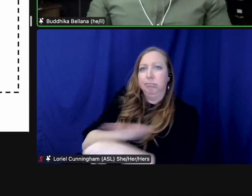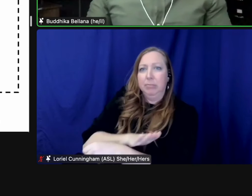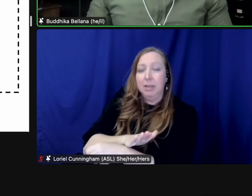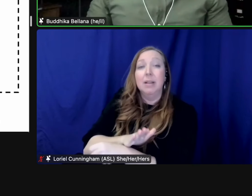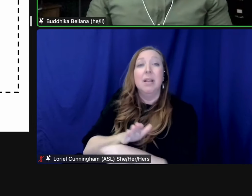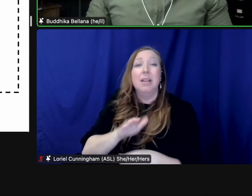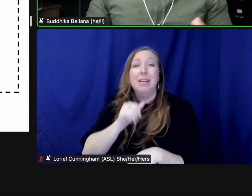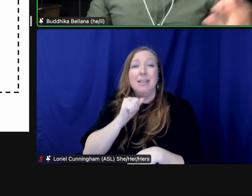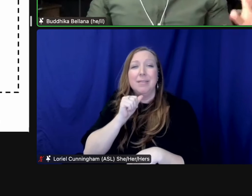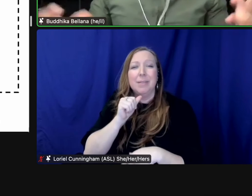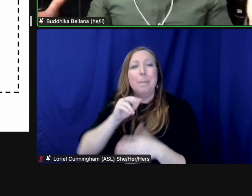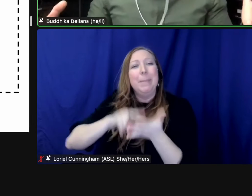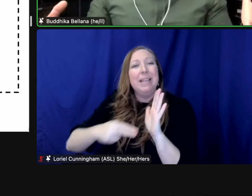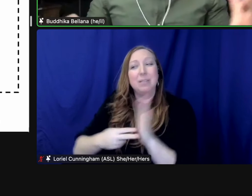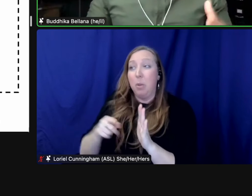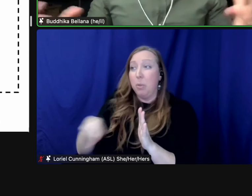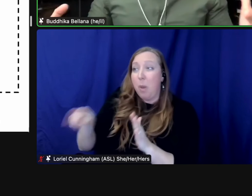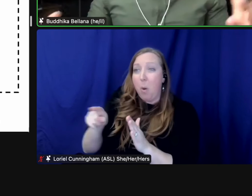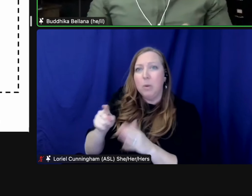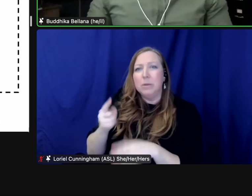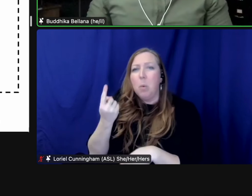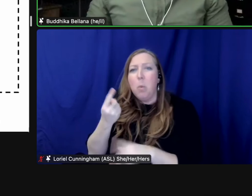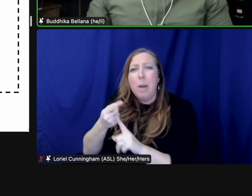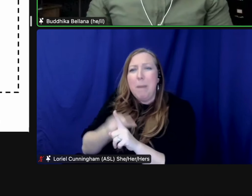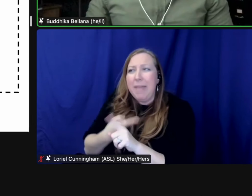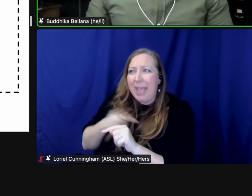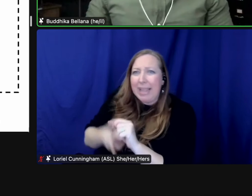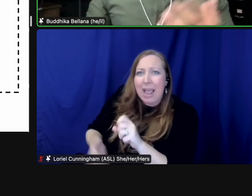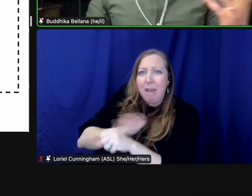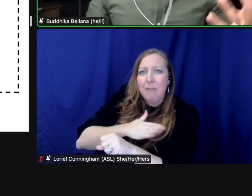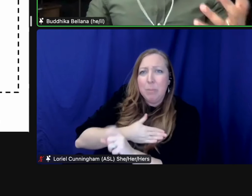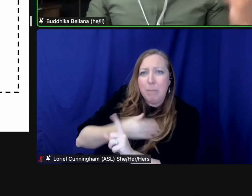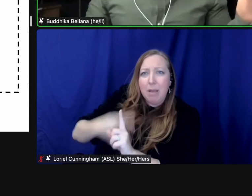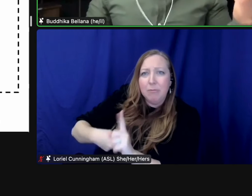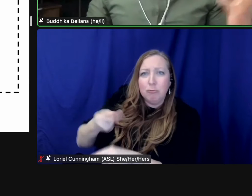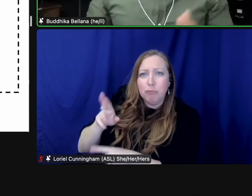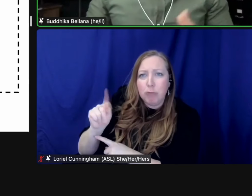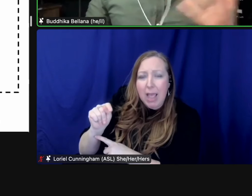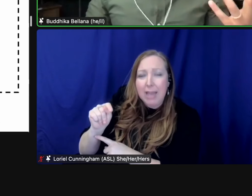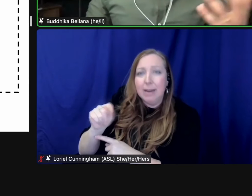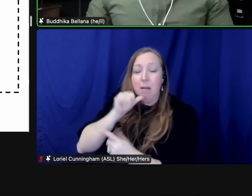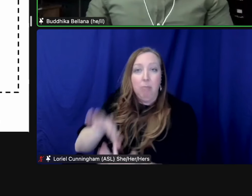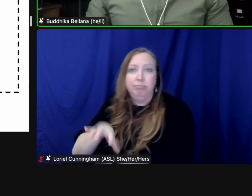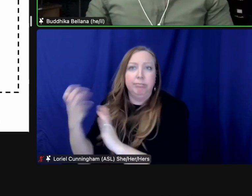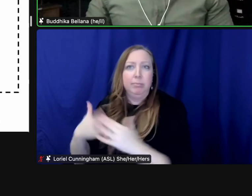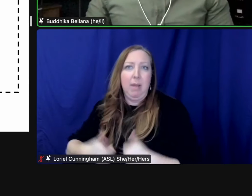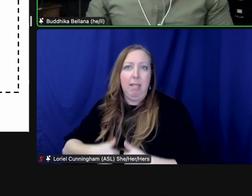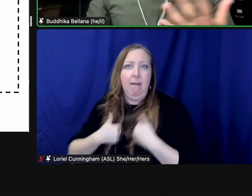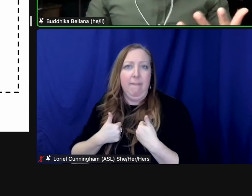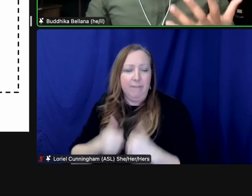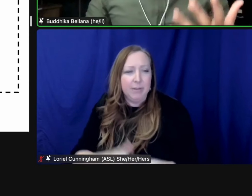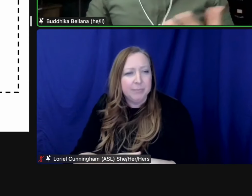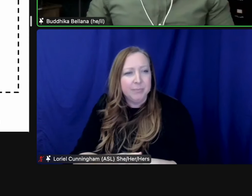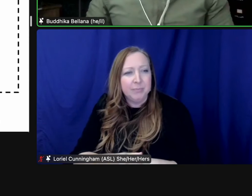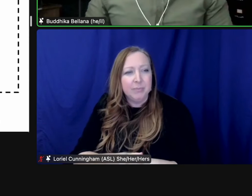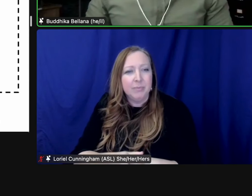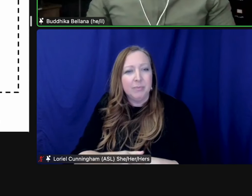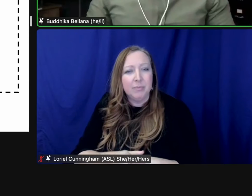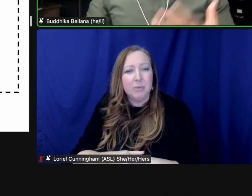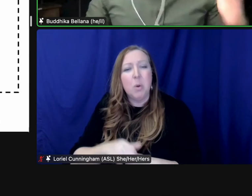become monumental roadblocks in their life. So class inequality and Resource Movement are the kinds